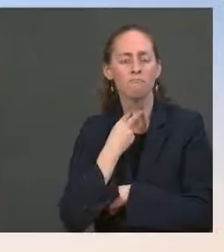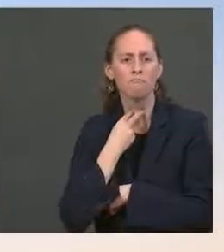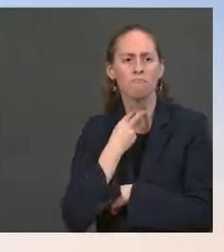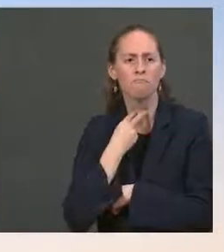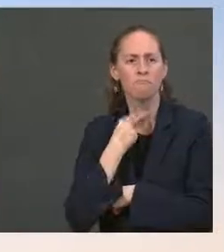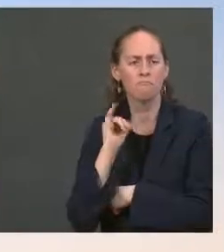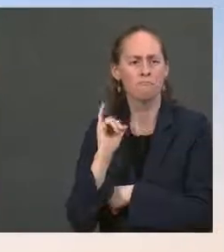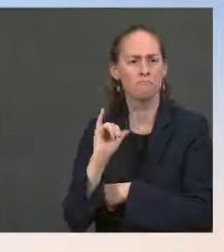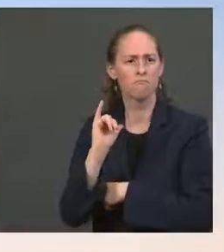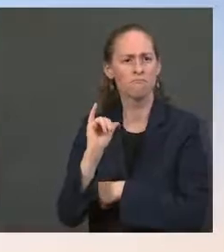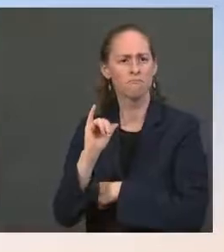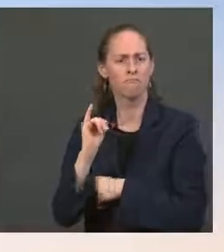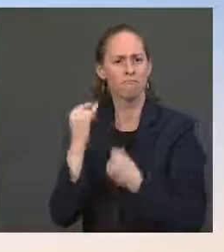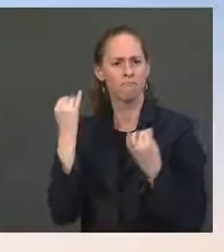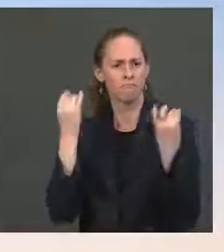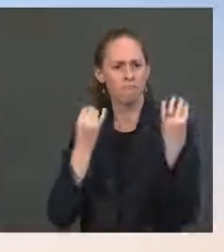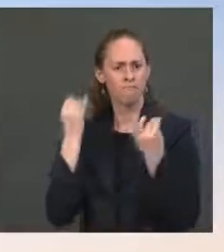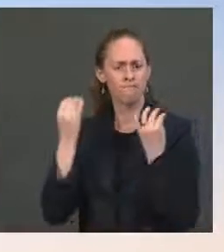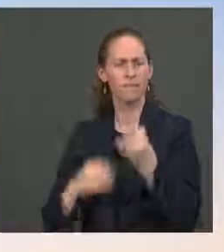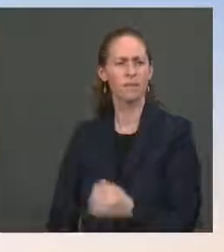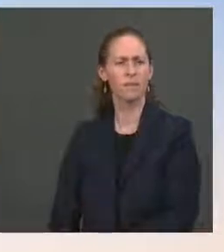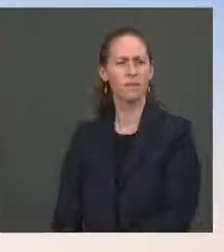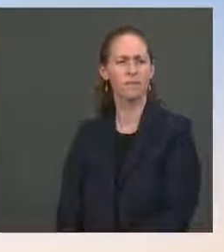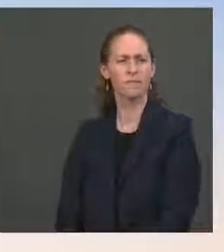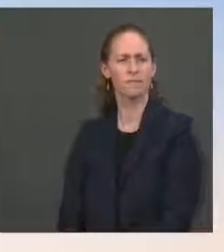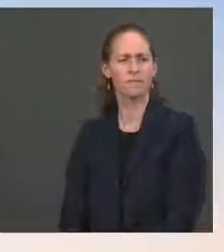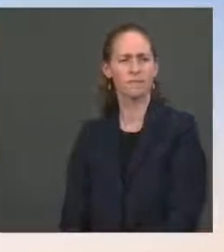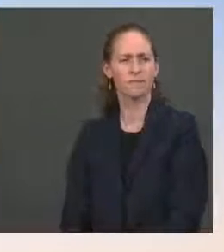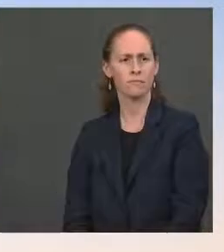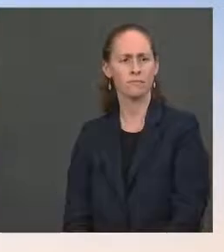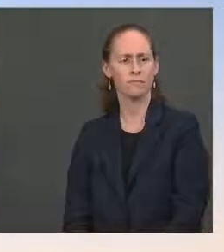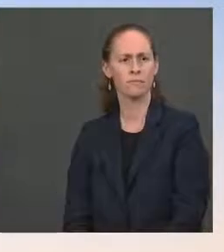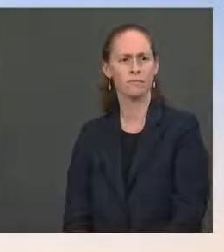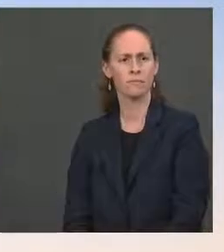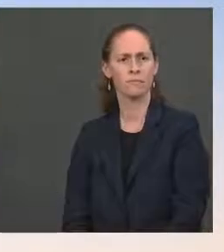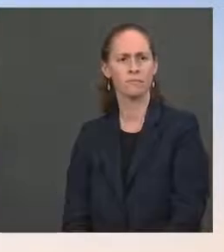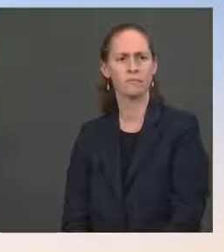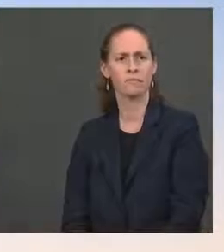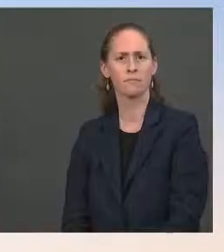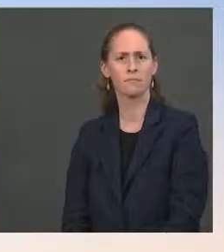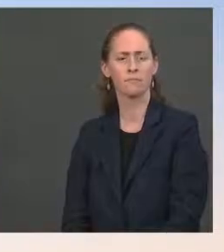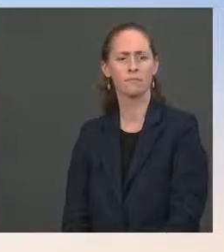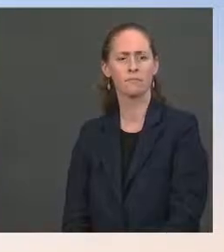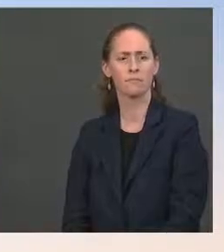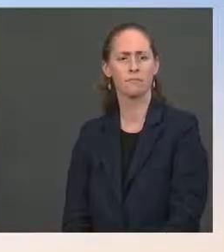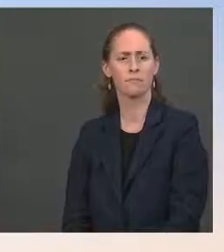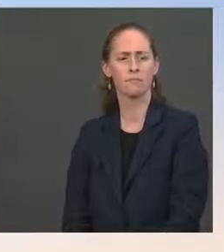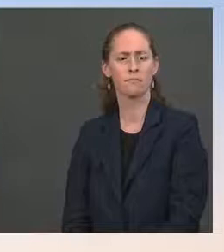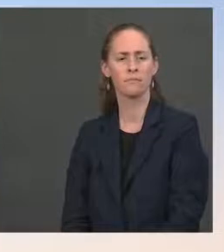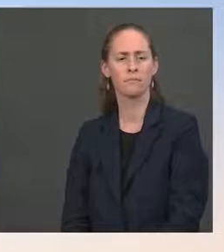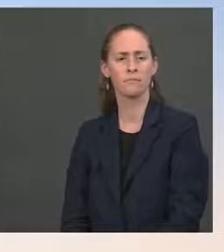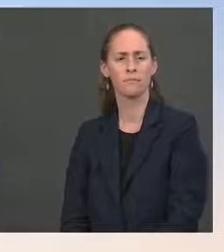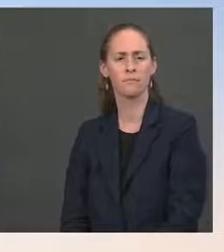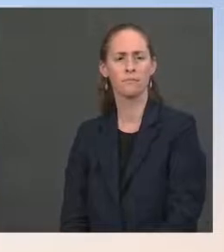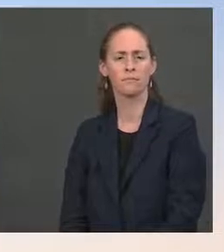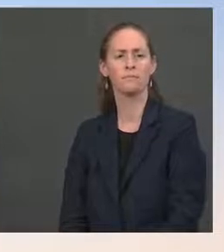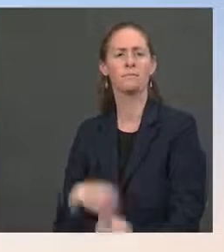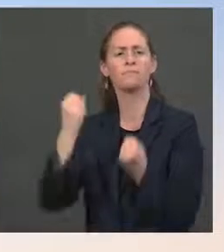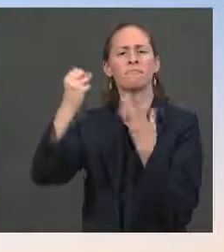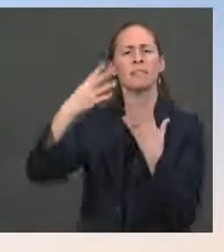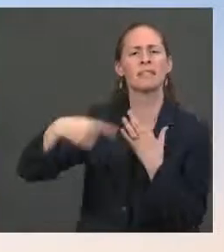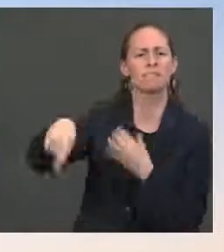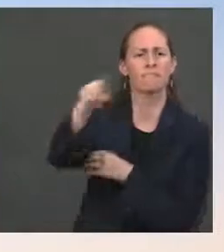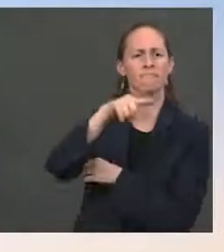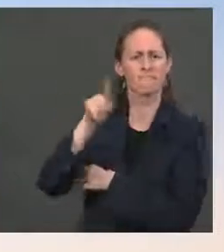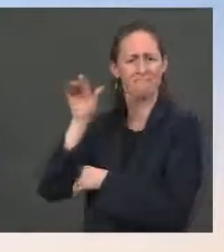only be accessed by land through Canada. Governor Inslee, Senator Murray, Congressman Dobene have asked the administration to either change that policy or